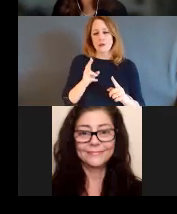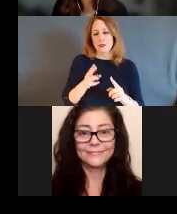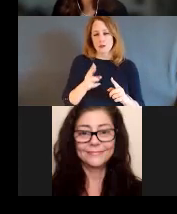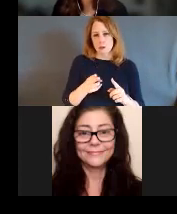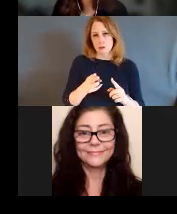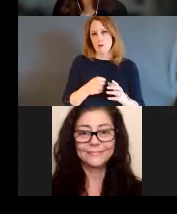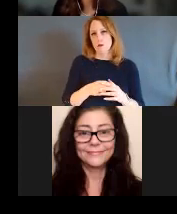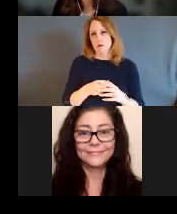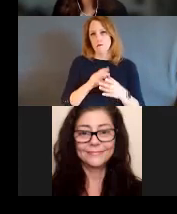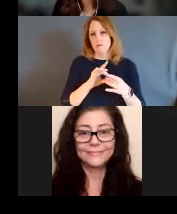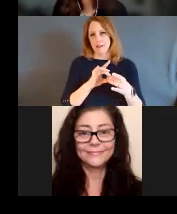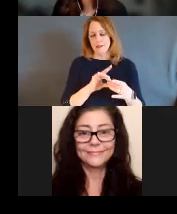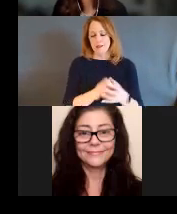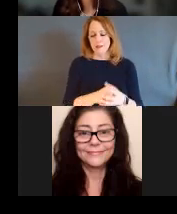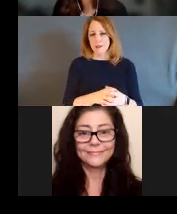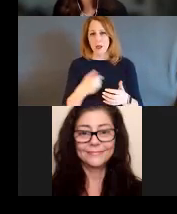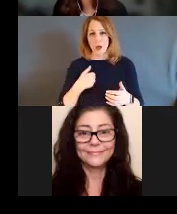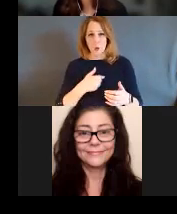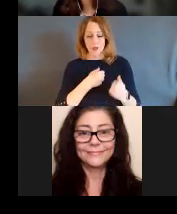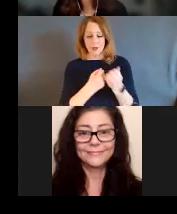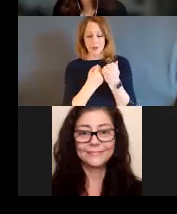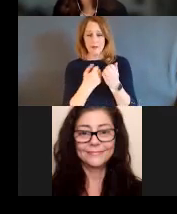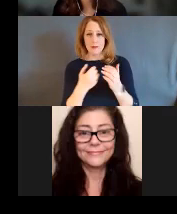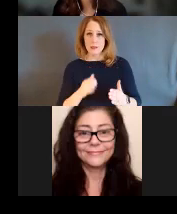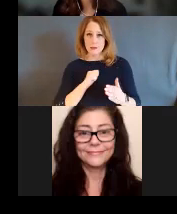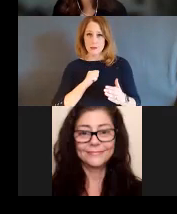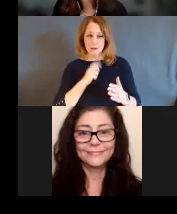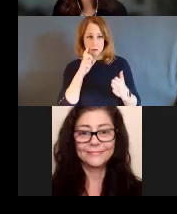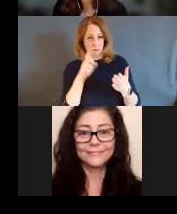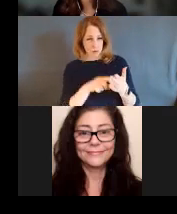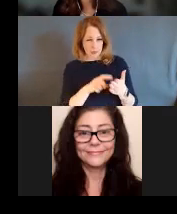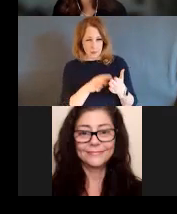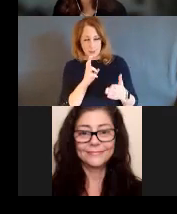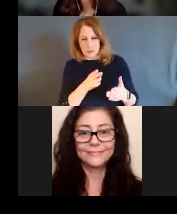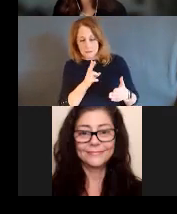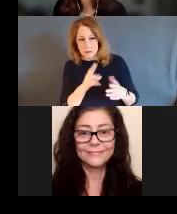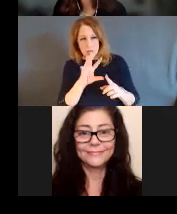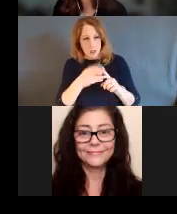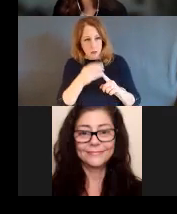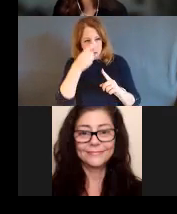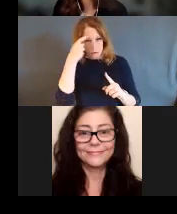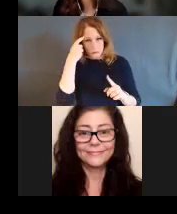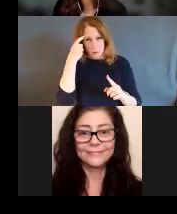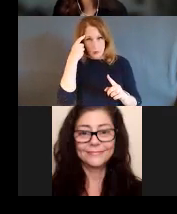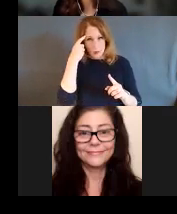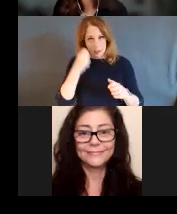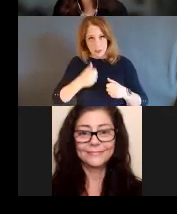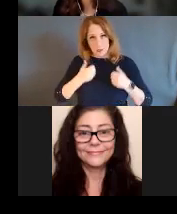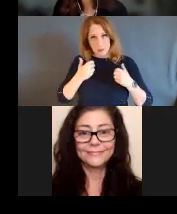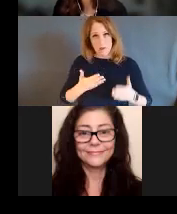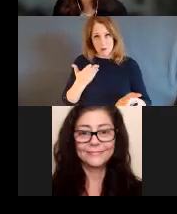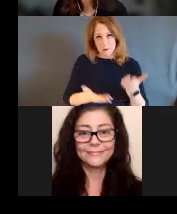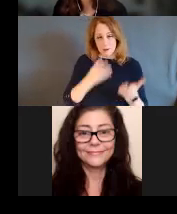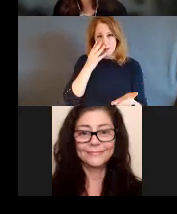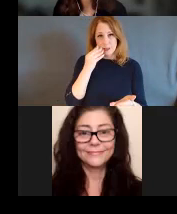relevance. So are we as advocates recognizing the historical and cultural trauma that survivors may be